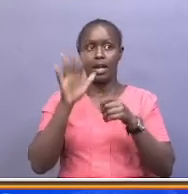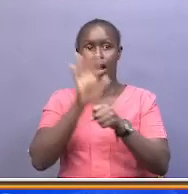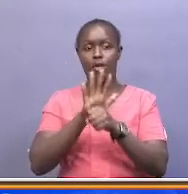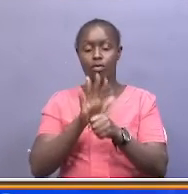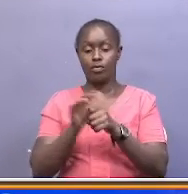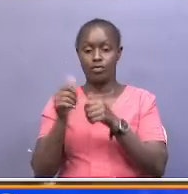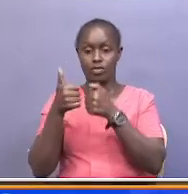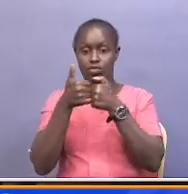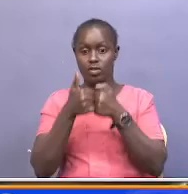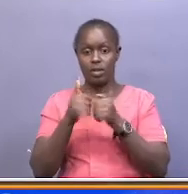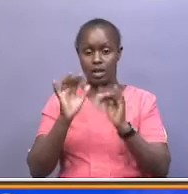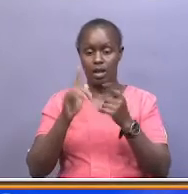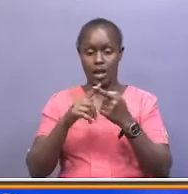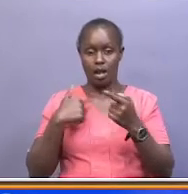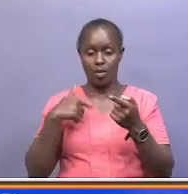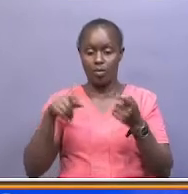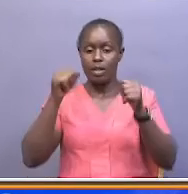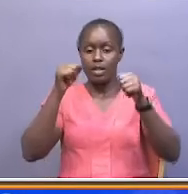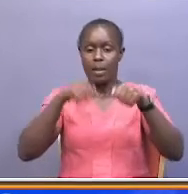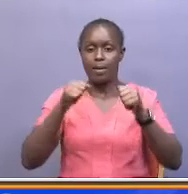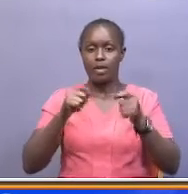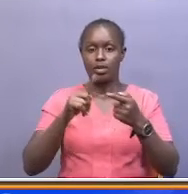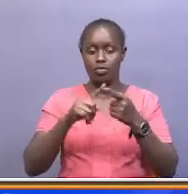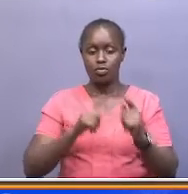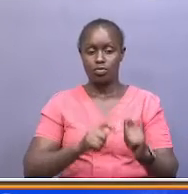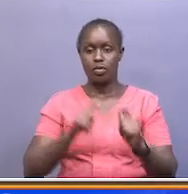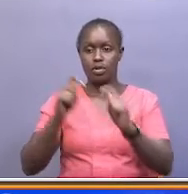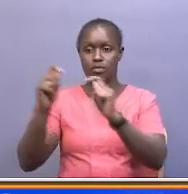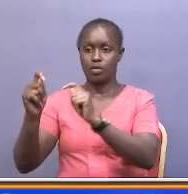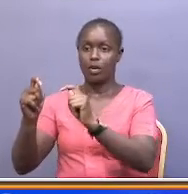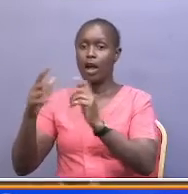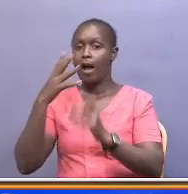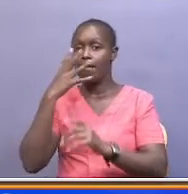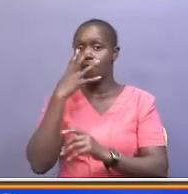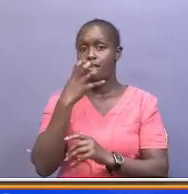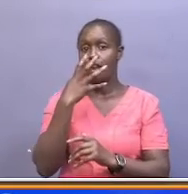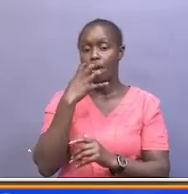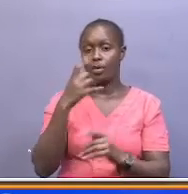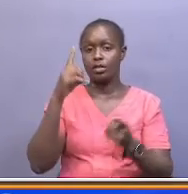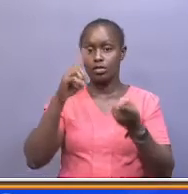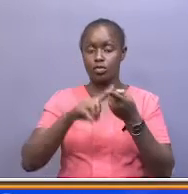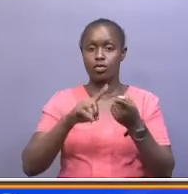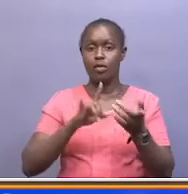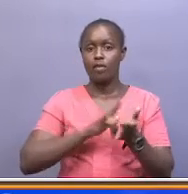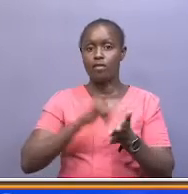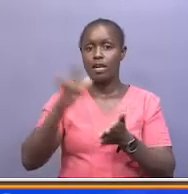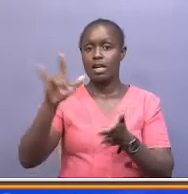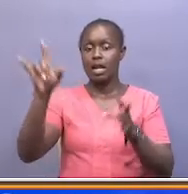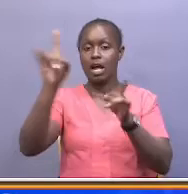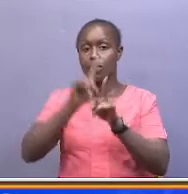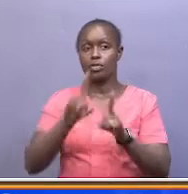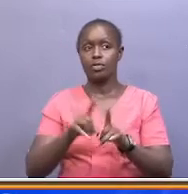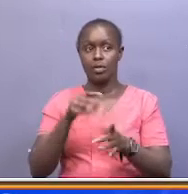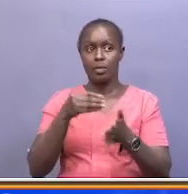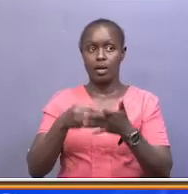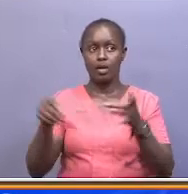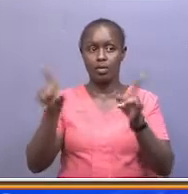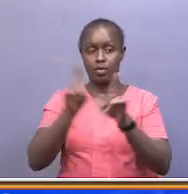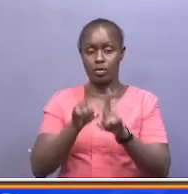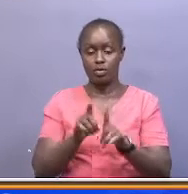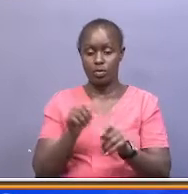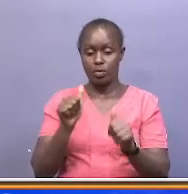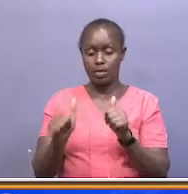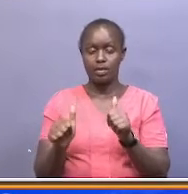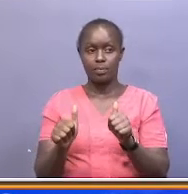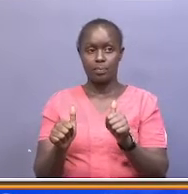of the ability to transport these flowers to reach the market, the freight costs, the capacity in